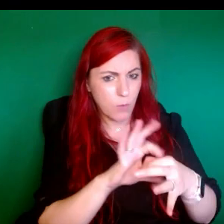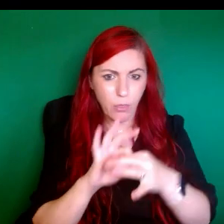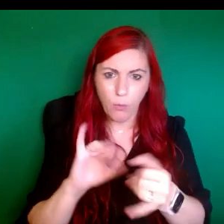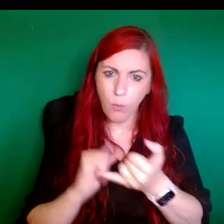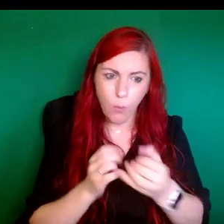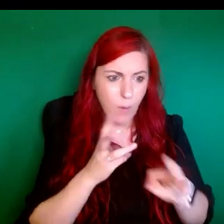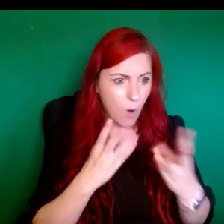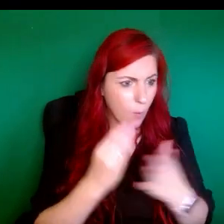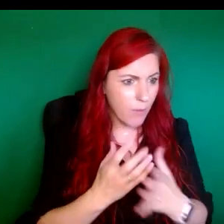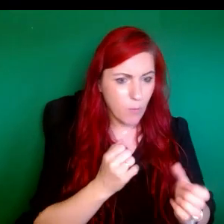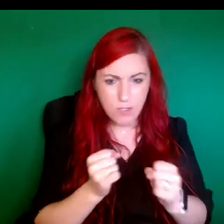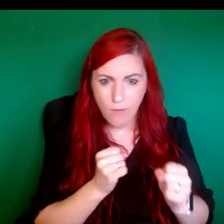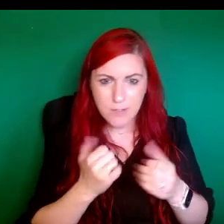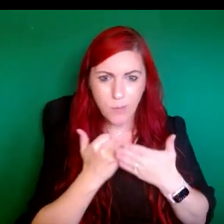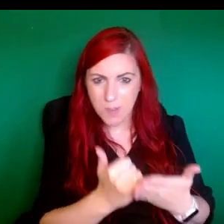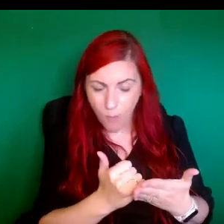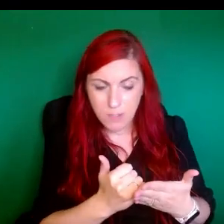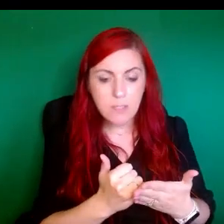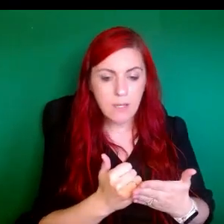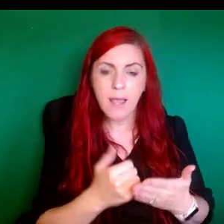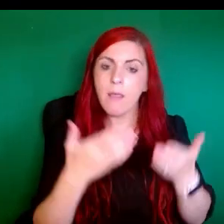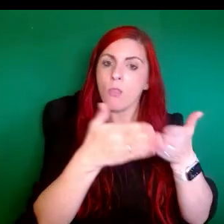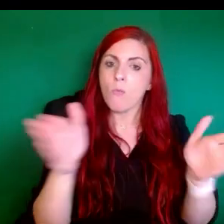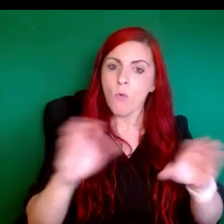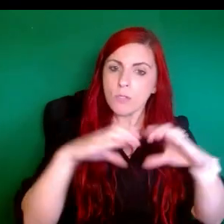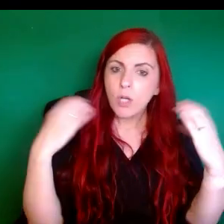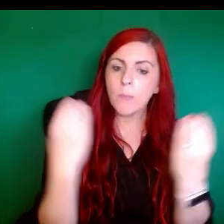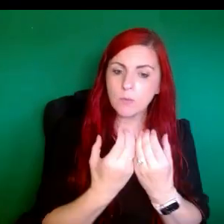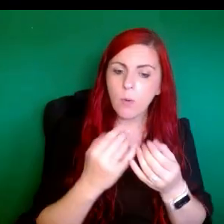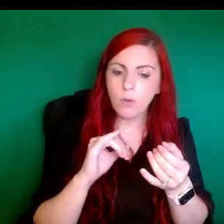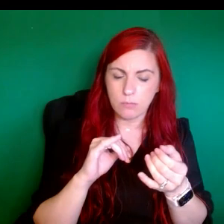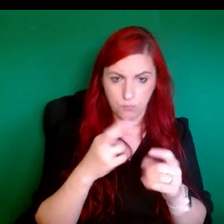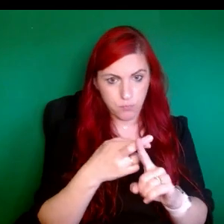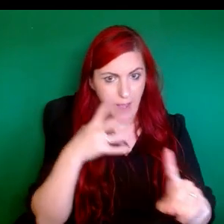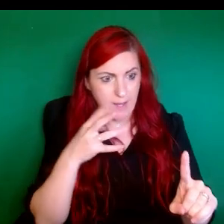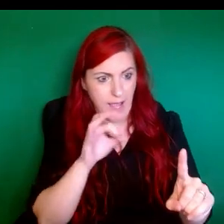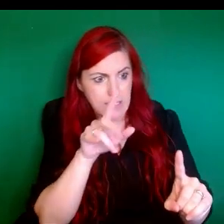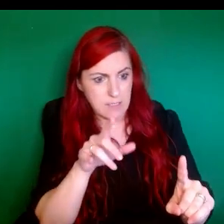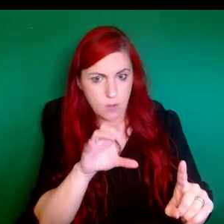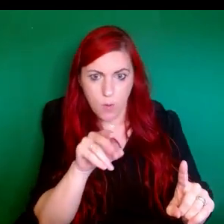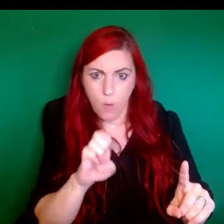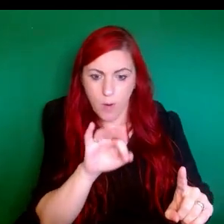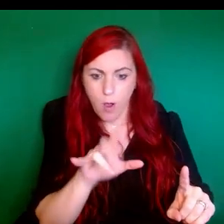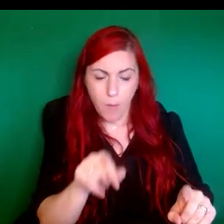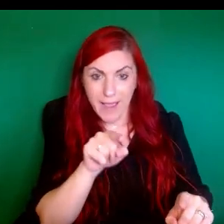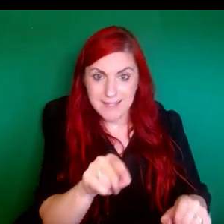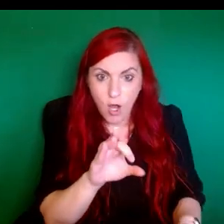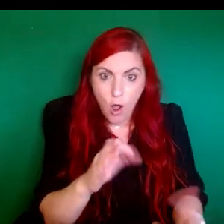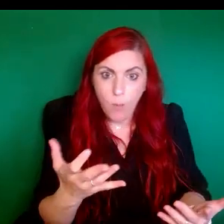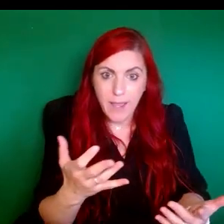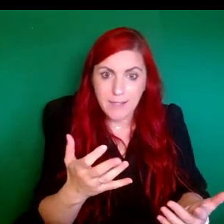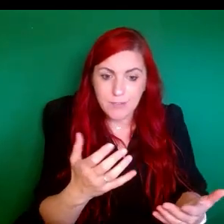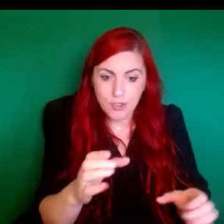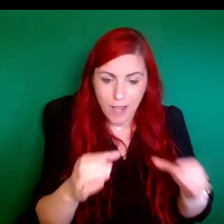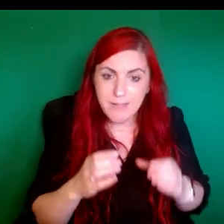then the wider community does recognise COPE Galway as being a Galway charity, and the support that we're provided with is